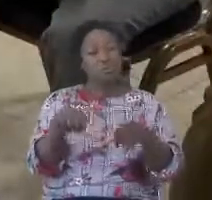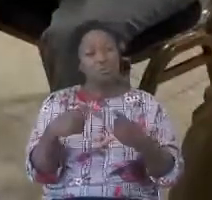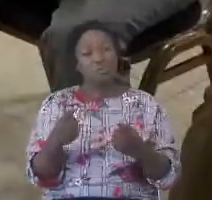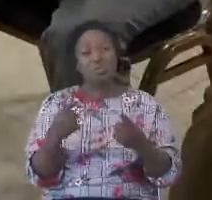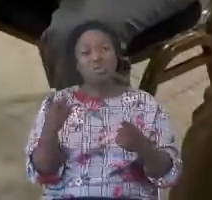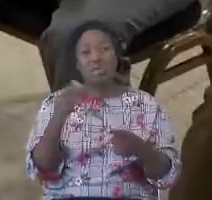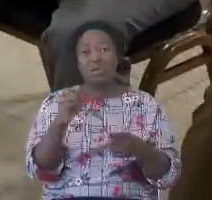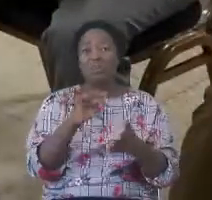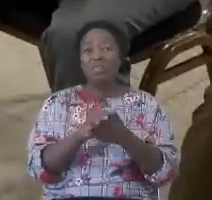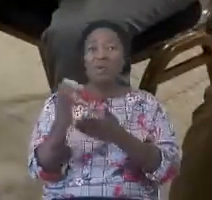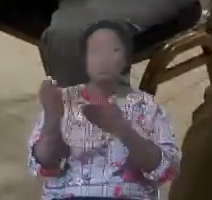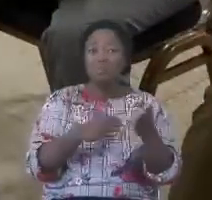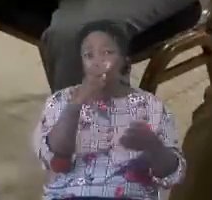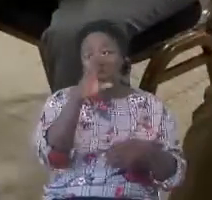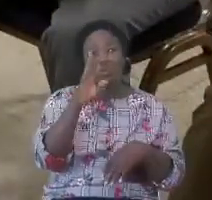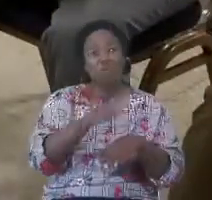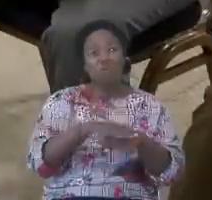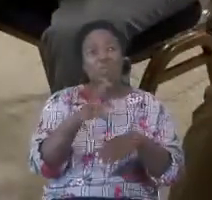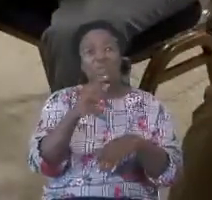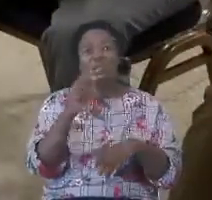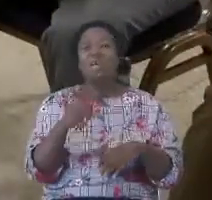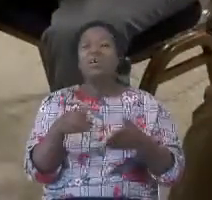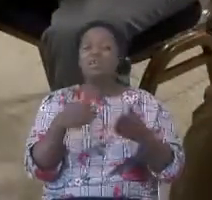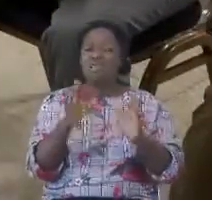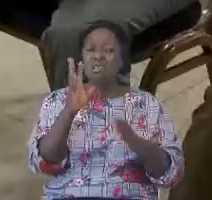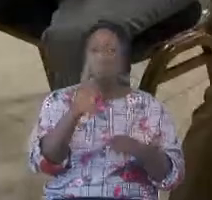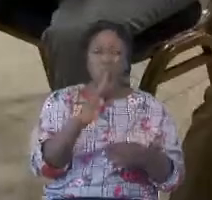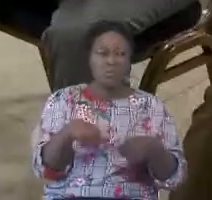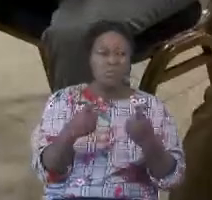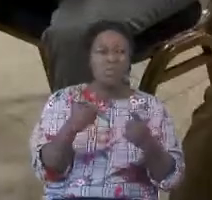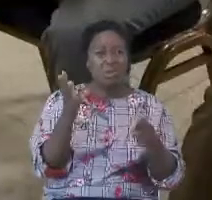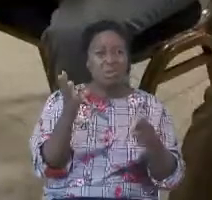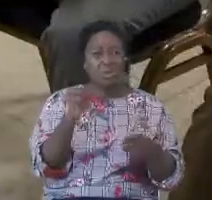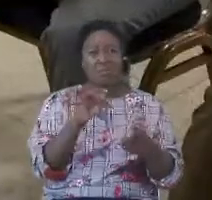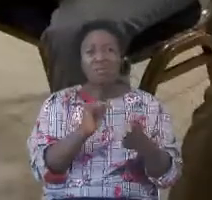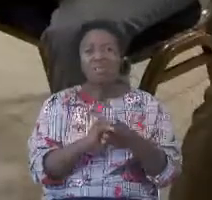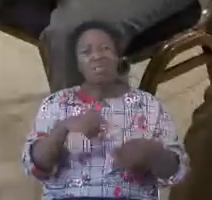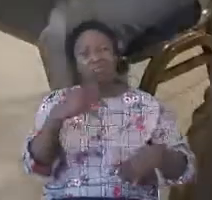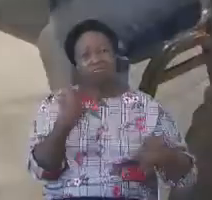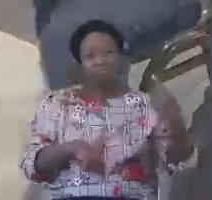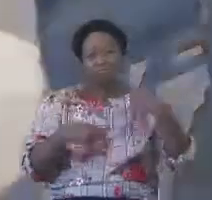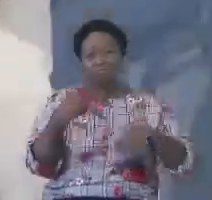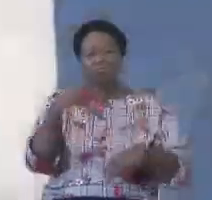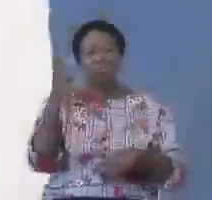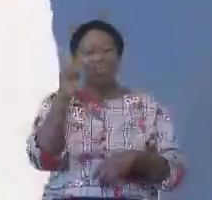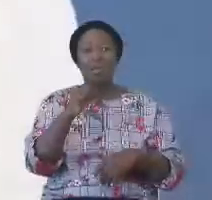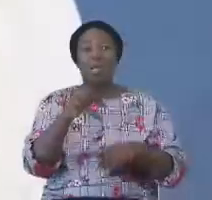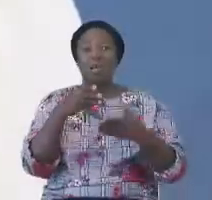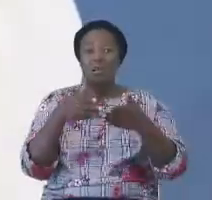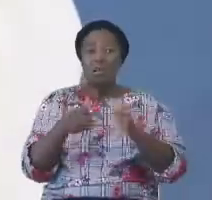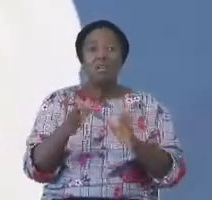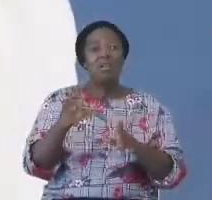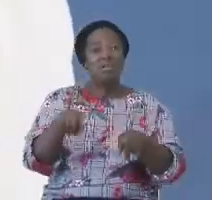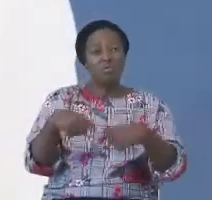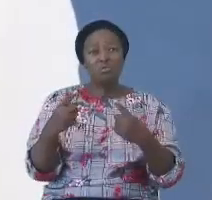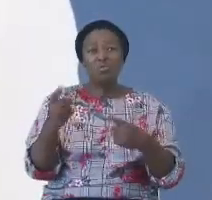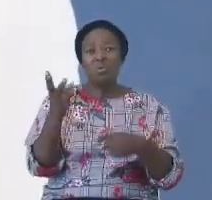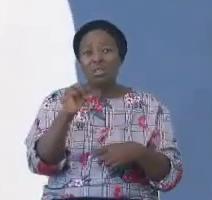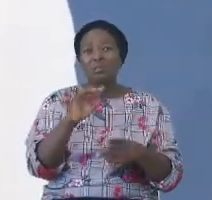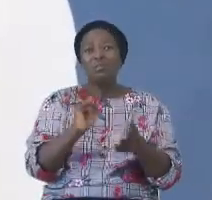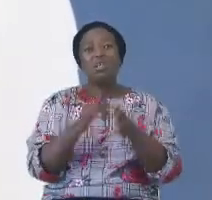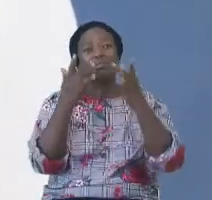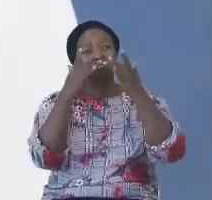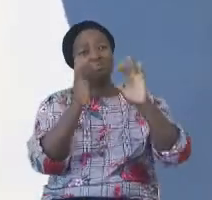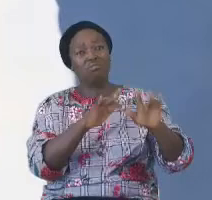rejected the imam them who them that brought a curse upon themselves them who them that